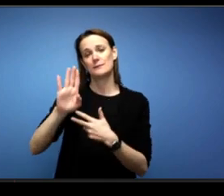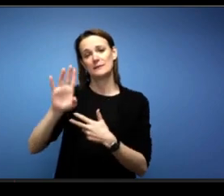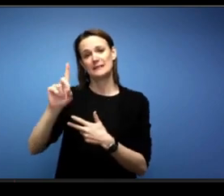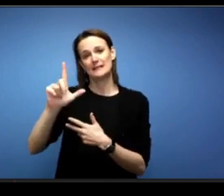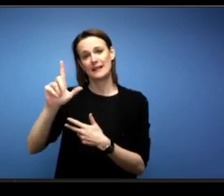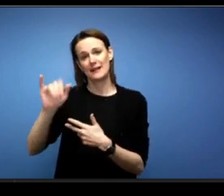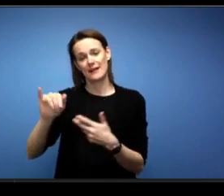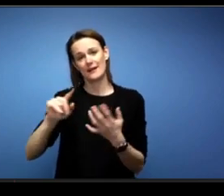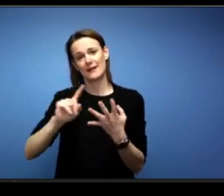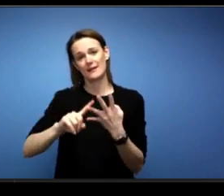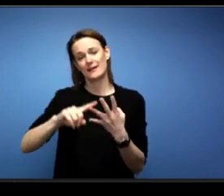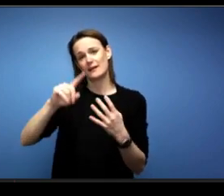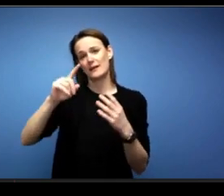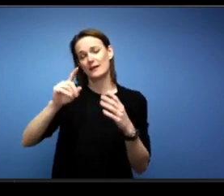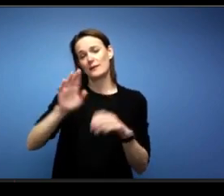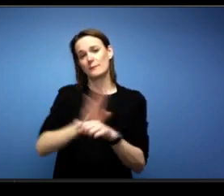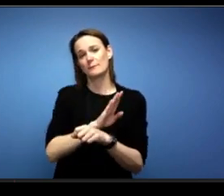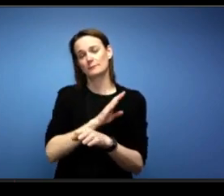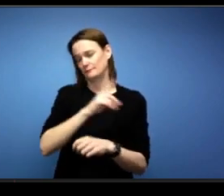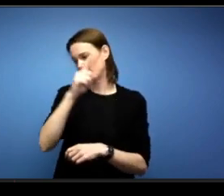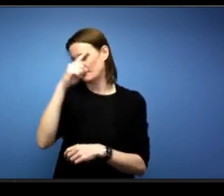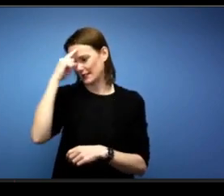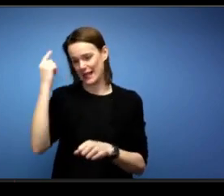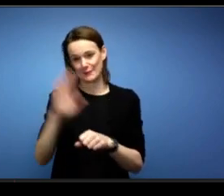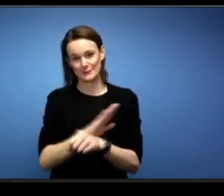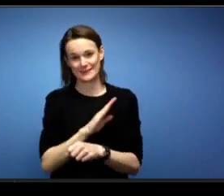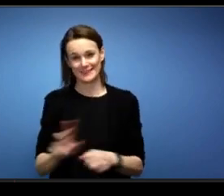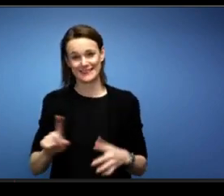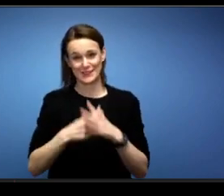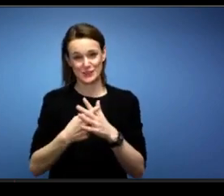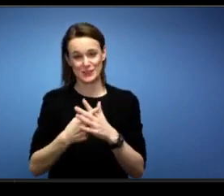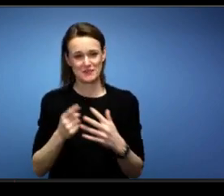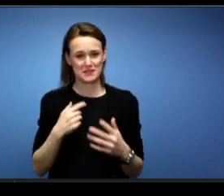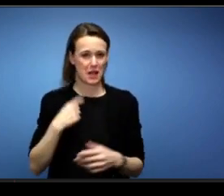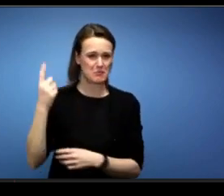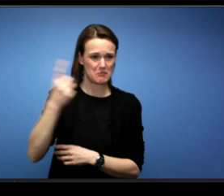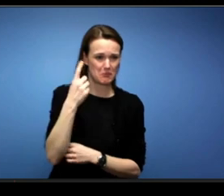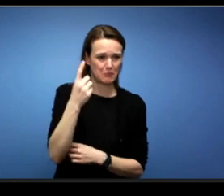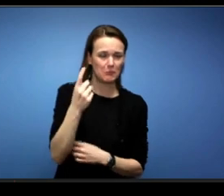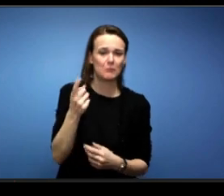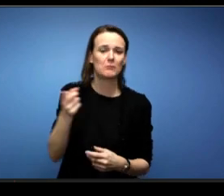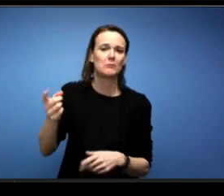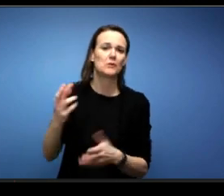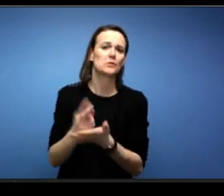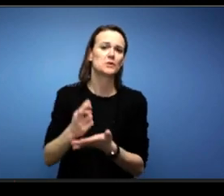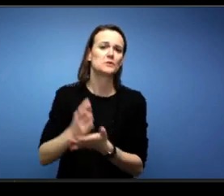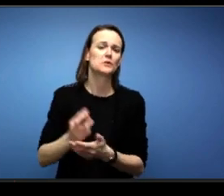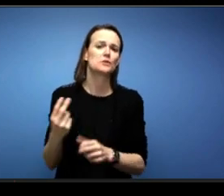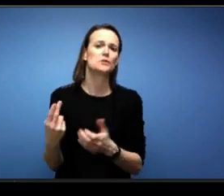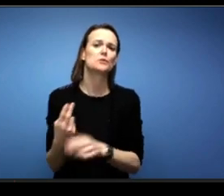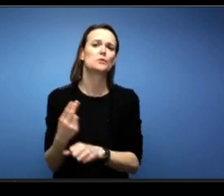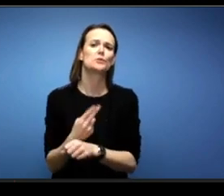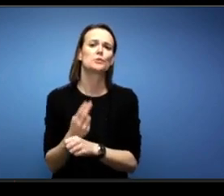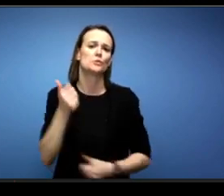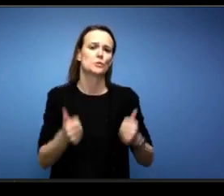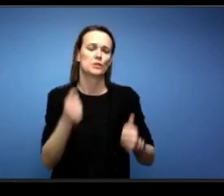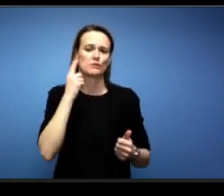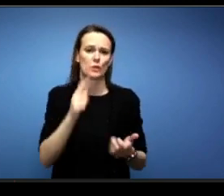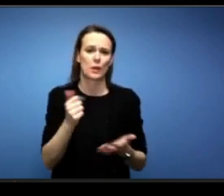Educators Association, just to name a few. I'm just wondering, what resources have you used to help propel your business,